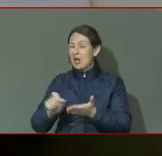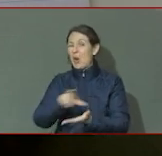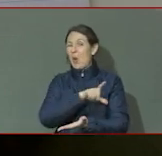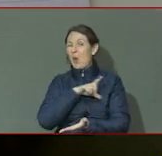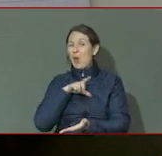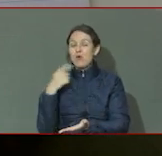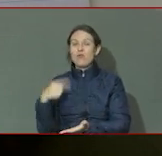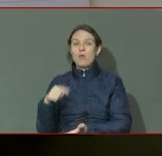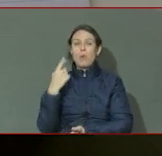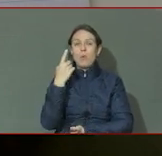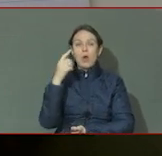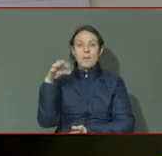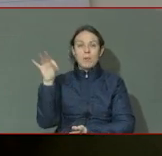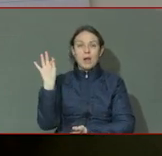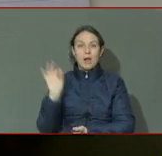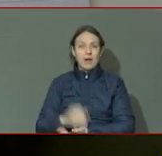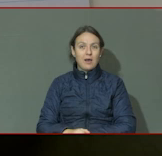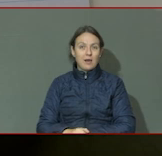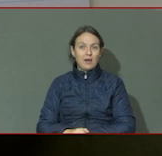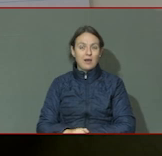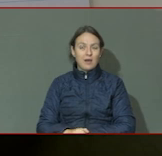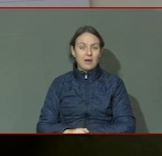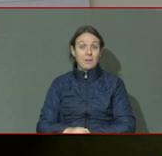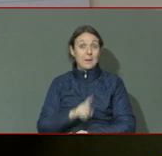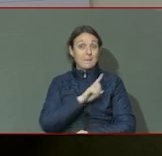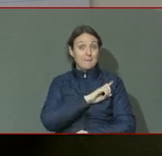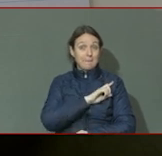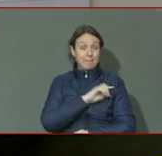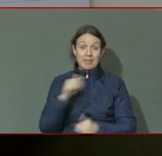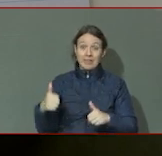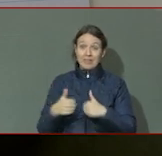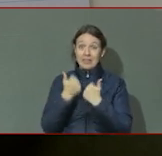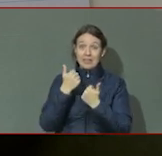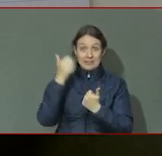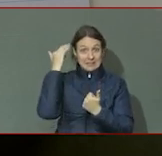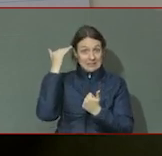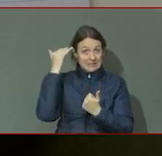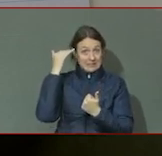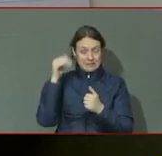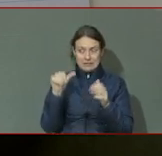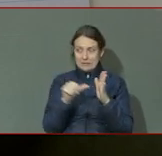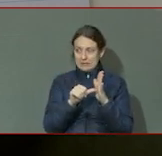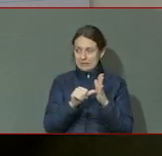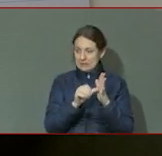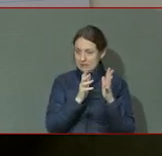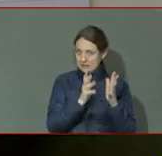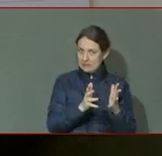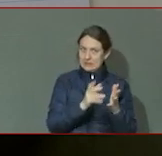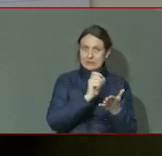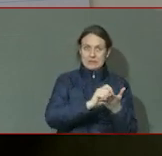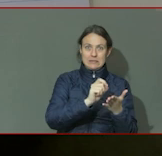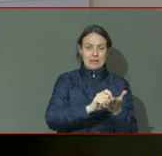mark. Because you're going to write a lot at collision theory. You're going to write a lot at